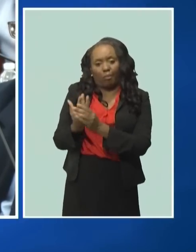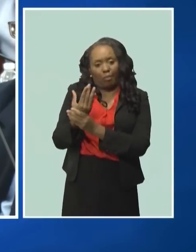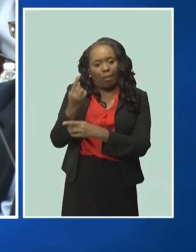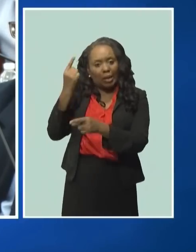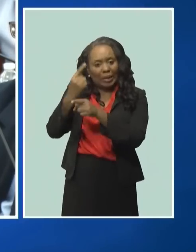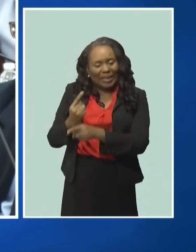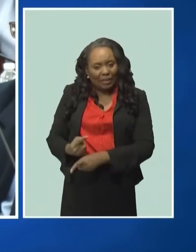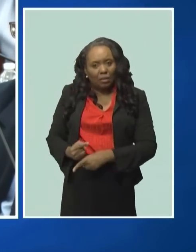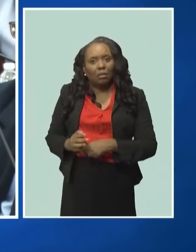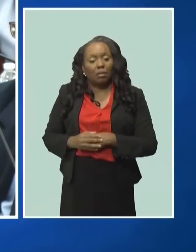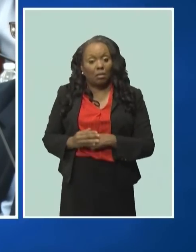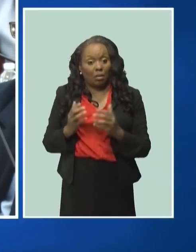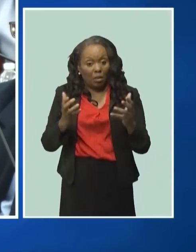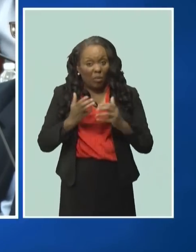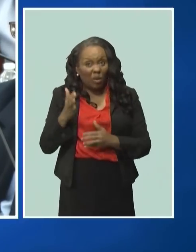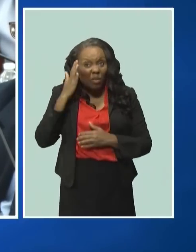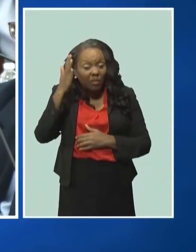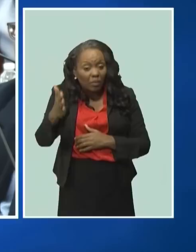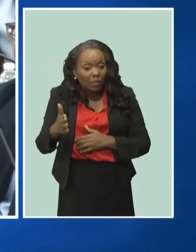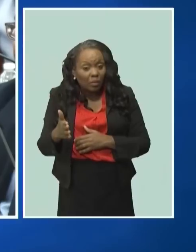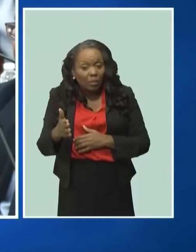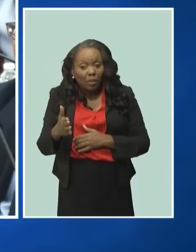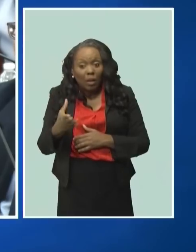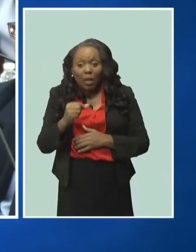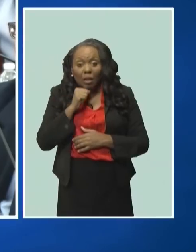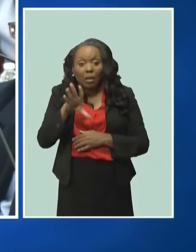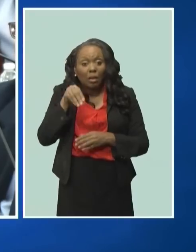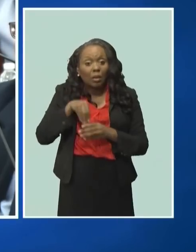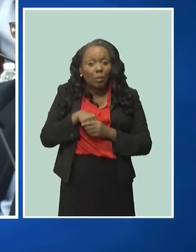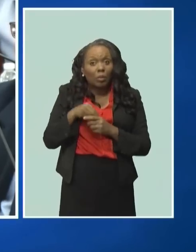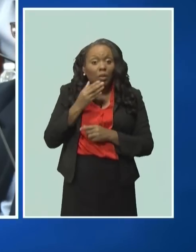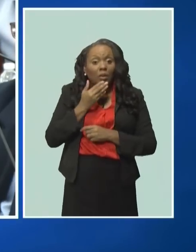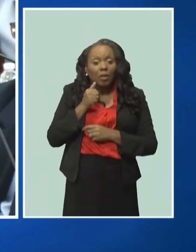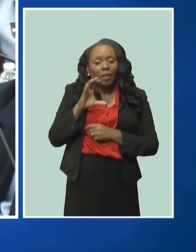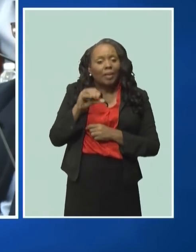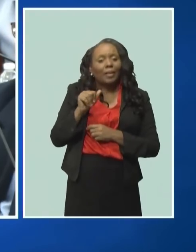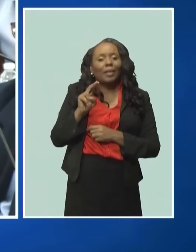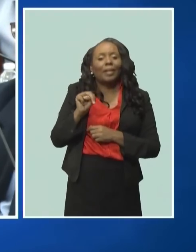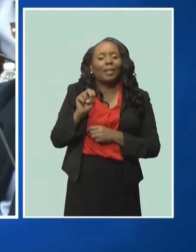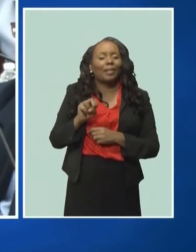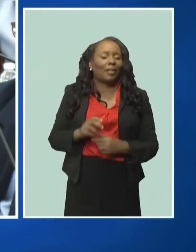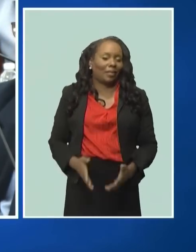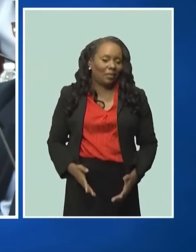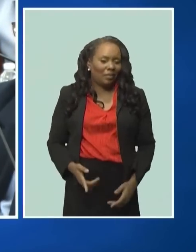future agriculture without sugar cane is a joke.